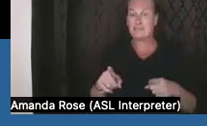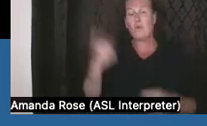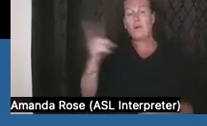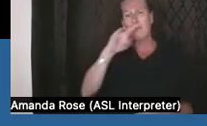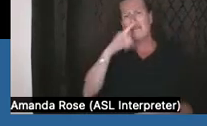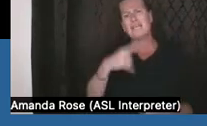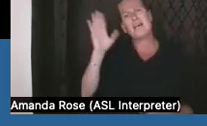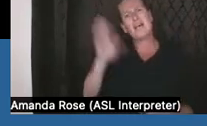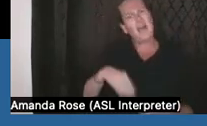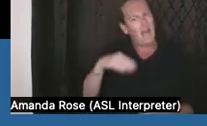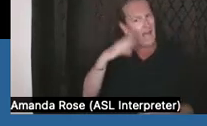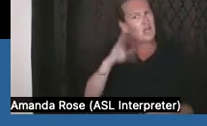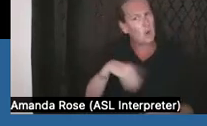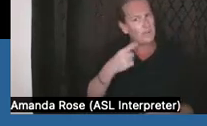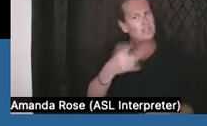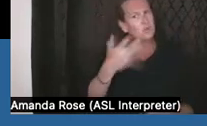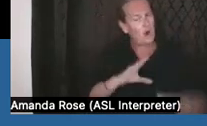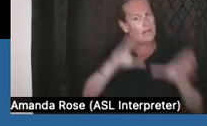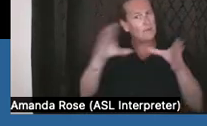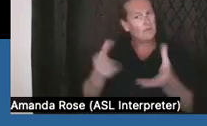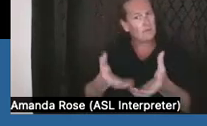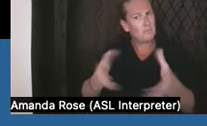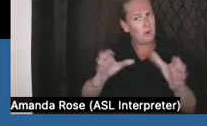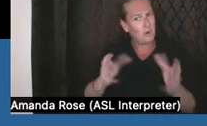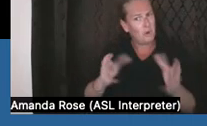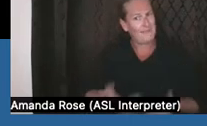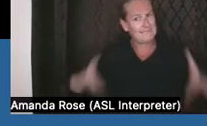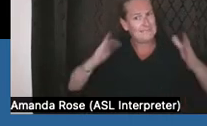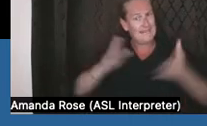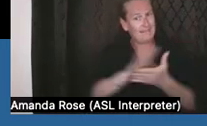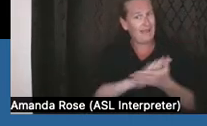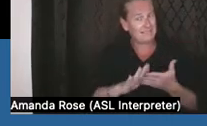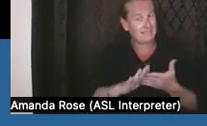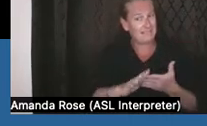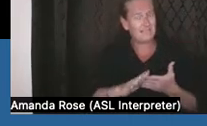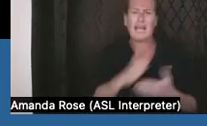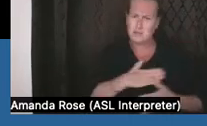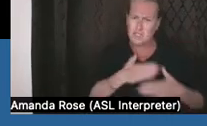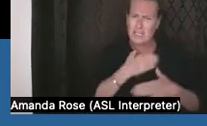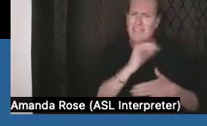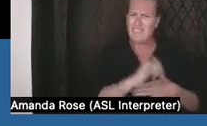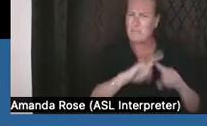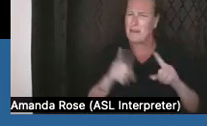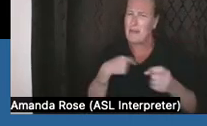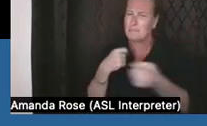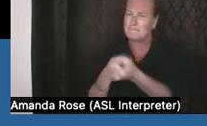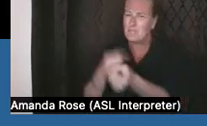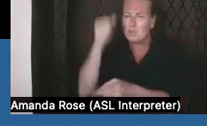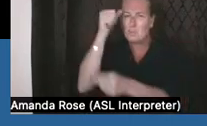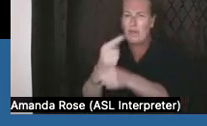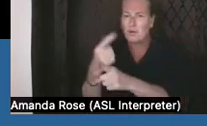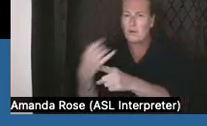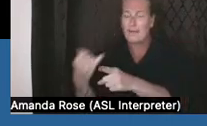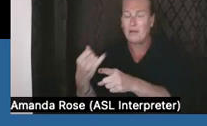that you already put your bowl in the sink nicely. Like, I appreciate that. I'm really helping your brother right now. Or if not, I say, oh, don't worry. I got you. I saw